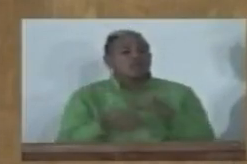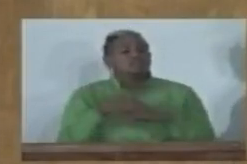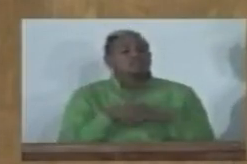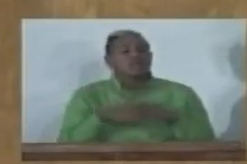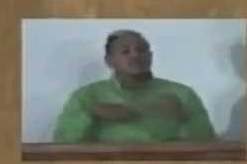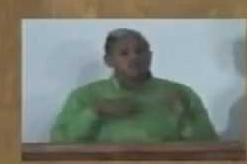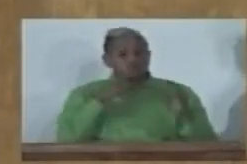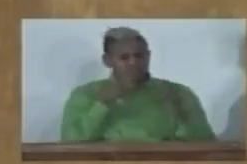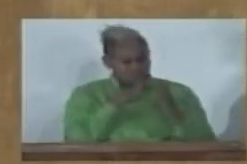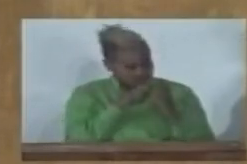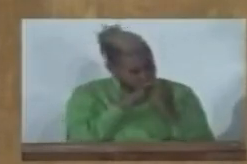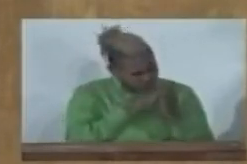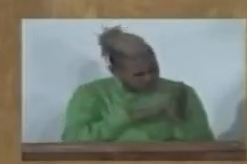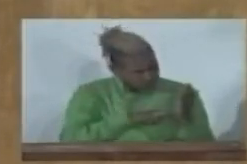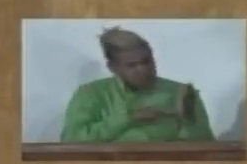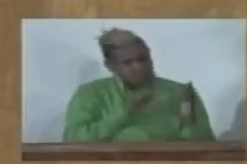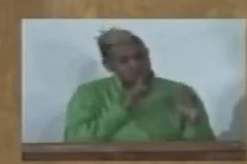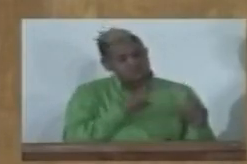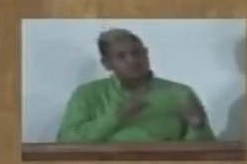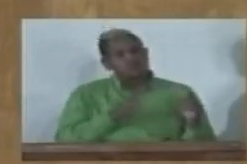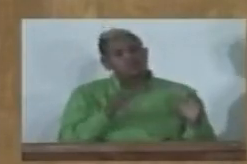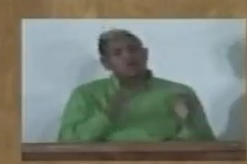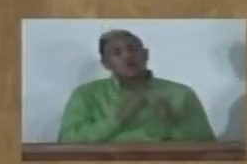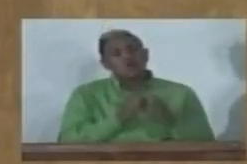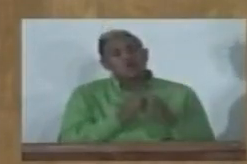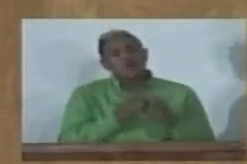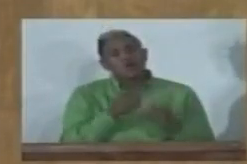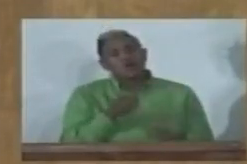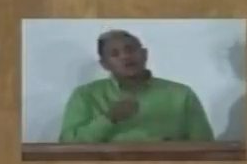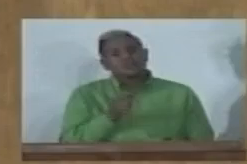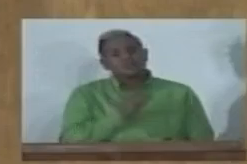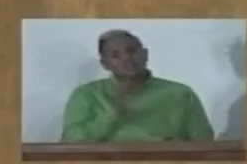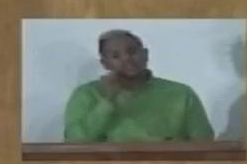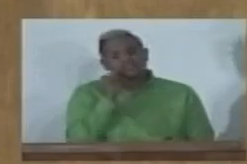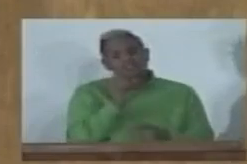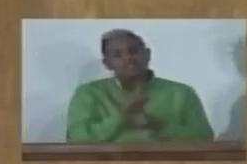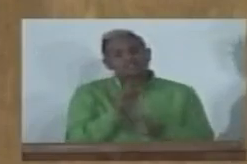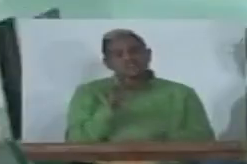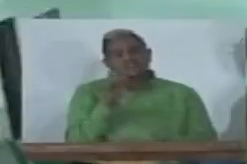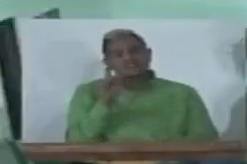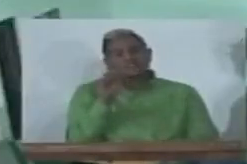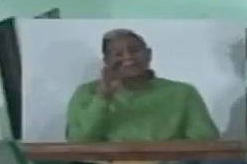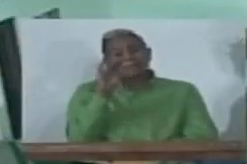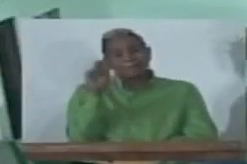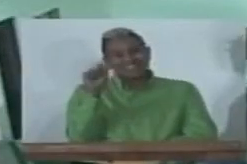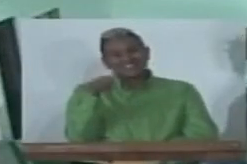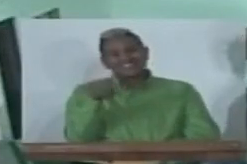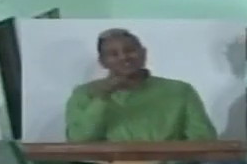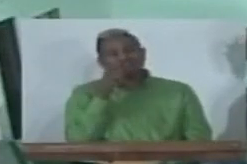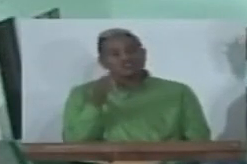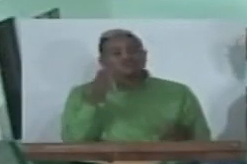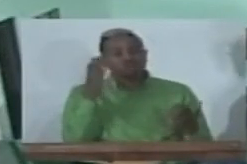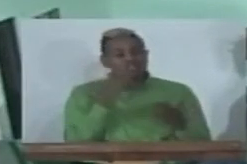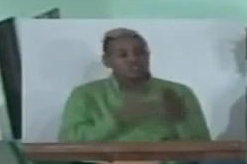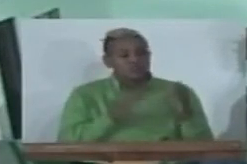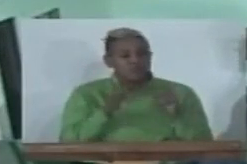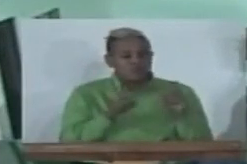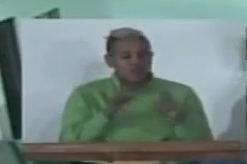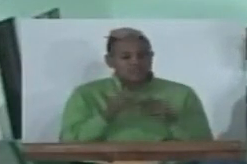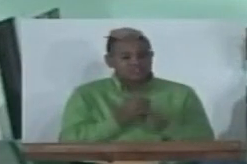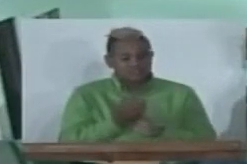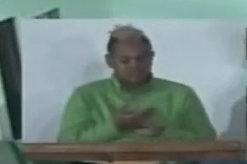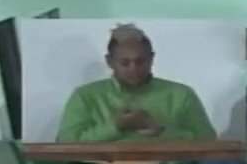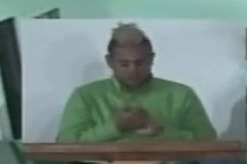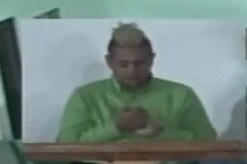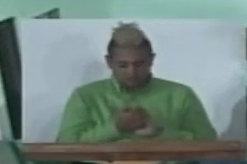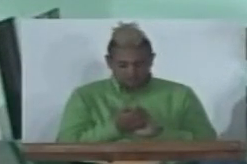really respond in the way we want to respond. Since my sister, Senator Fraser Binns, raised some questions. This is